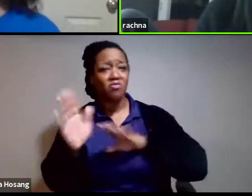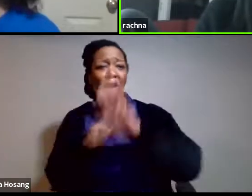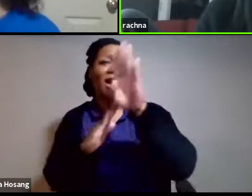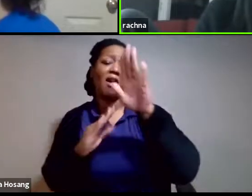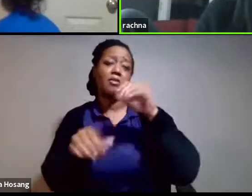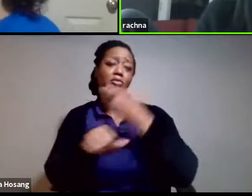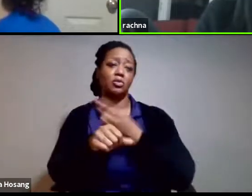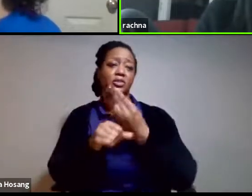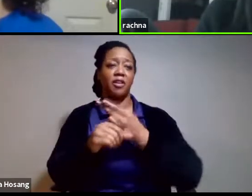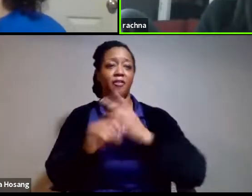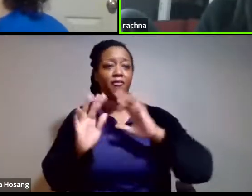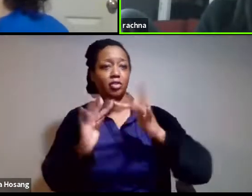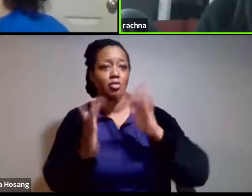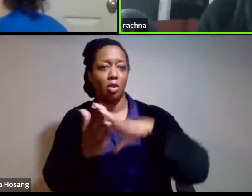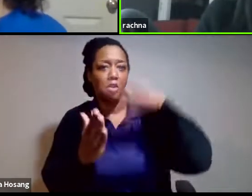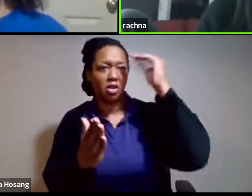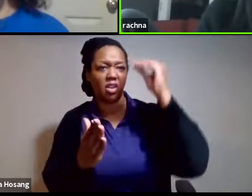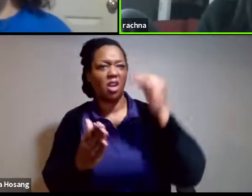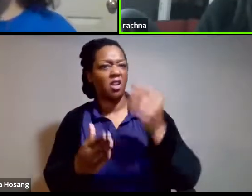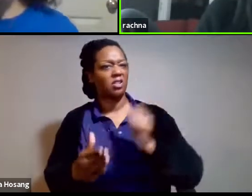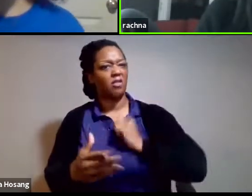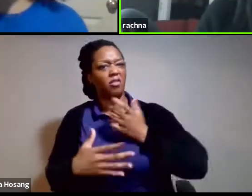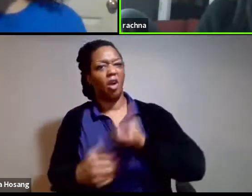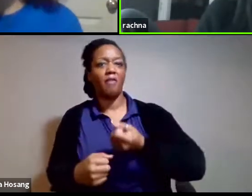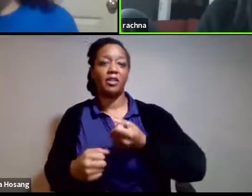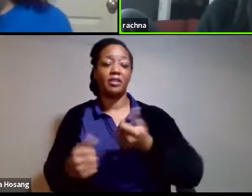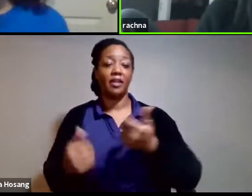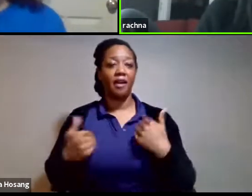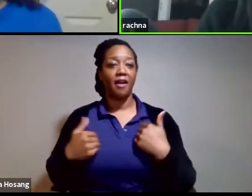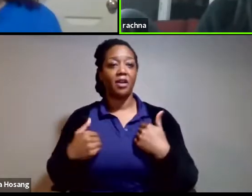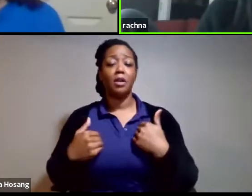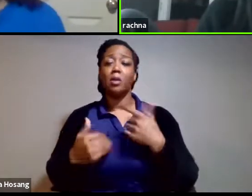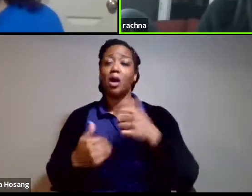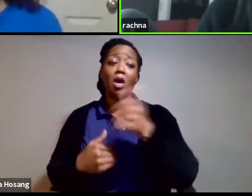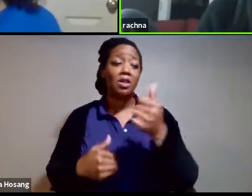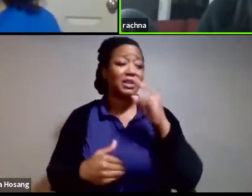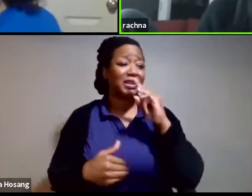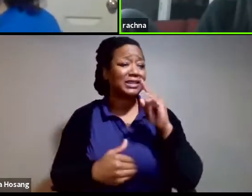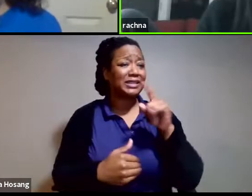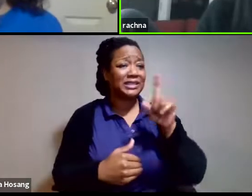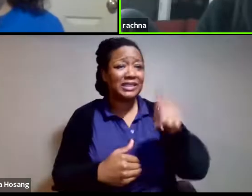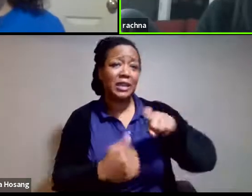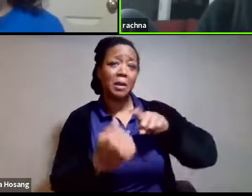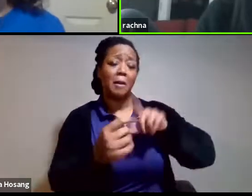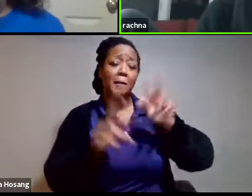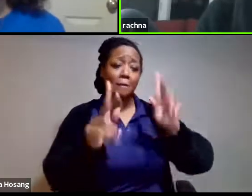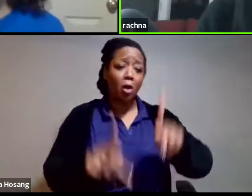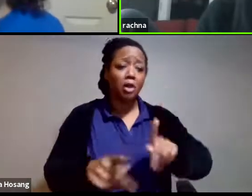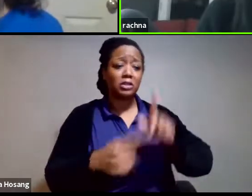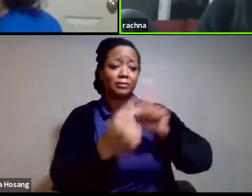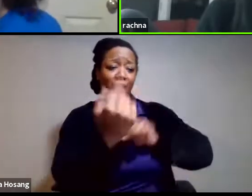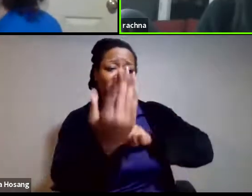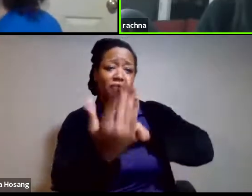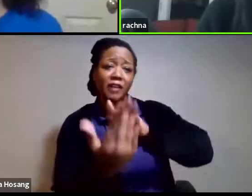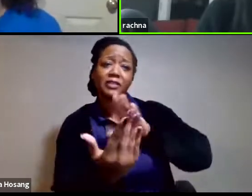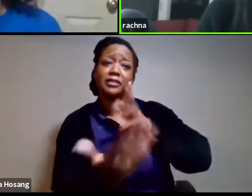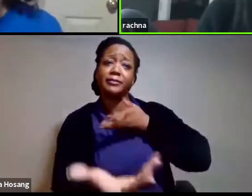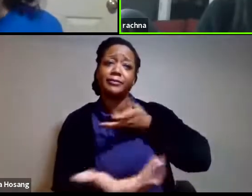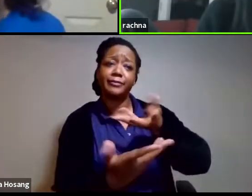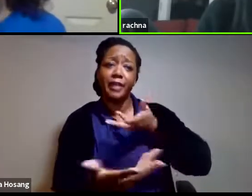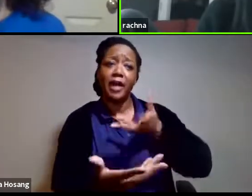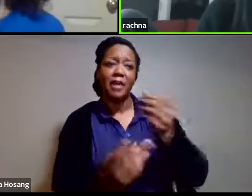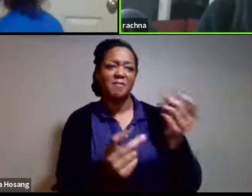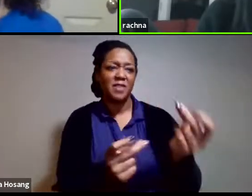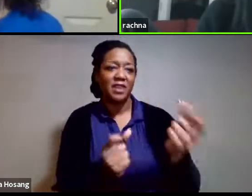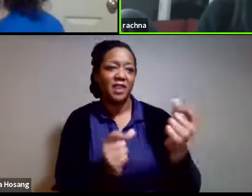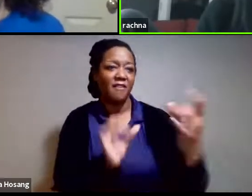But there are other kids who definitely need the person-to-person contact, that immediate feedback, which I think is missing in the